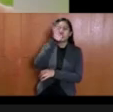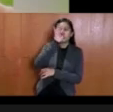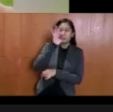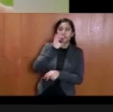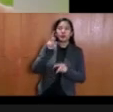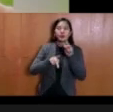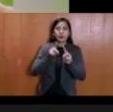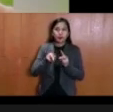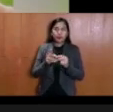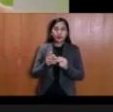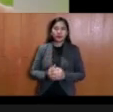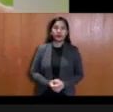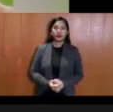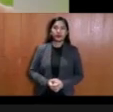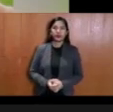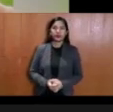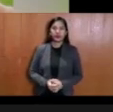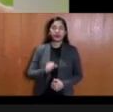Thank you very much.